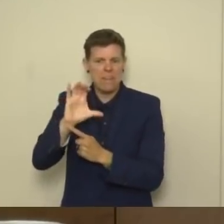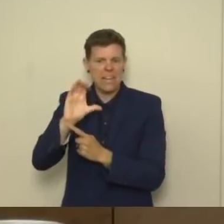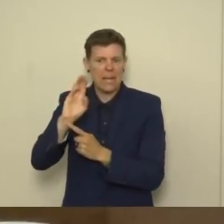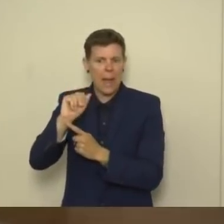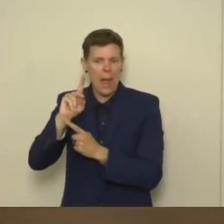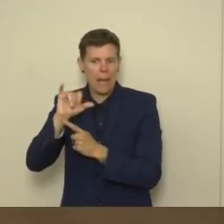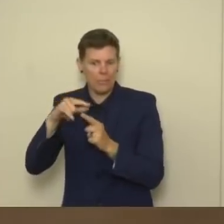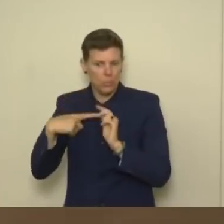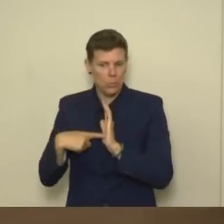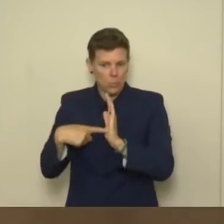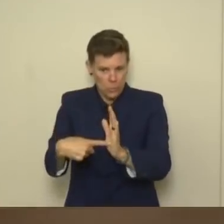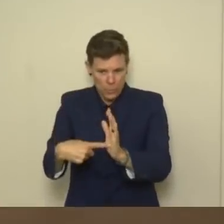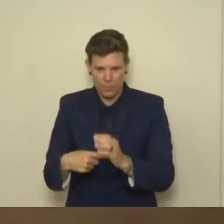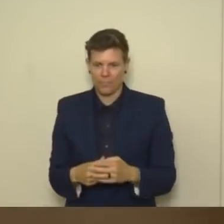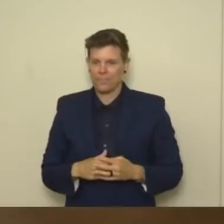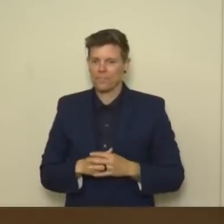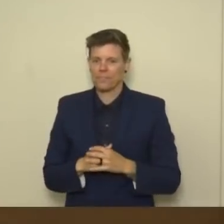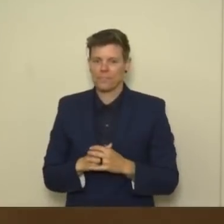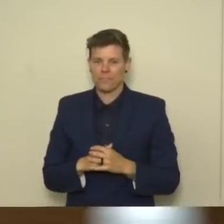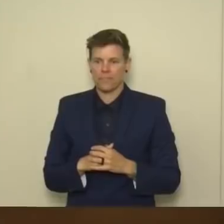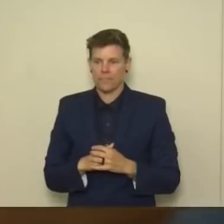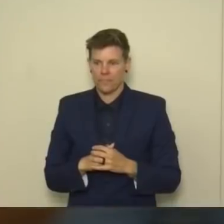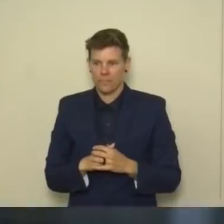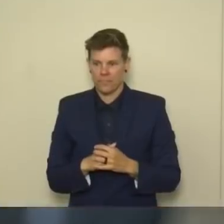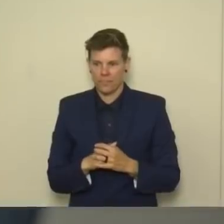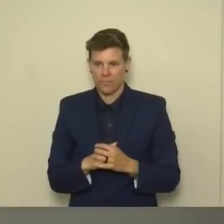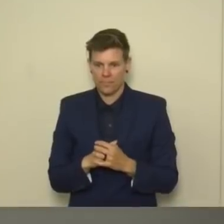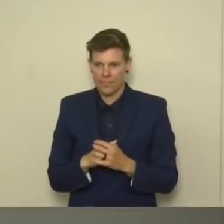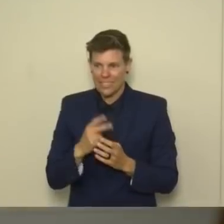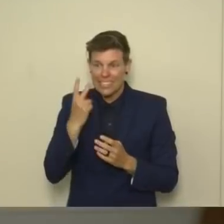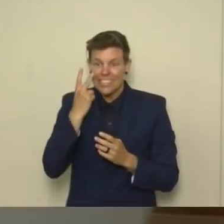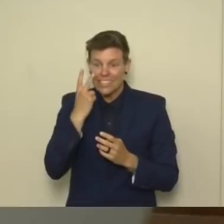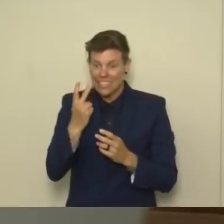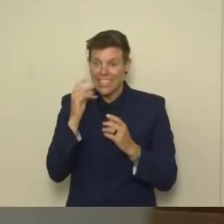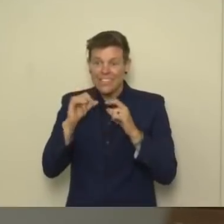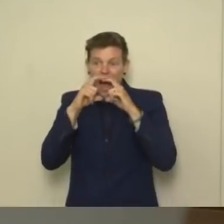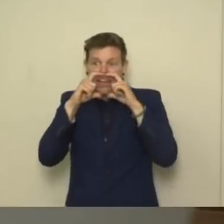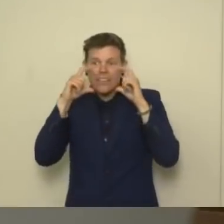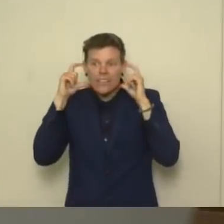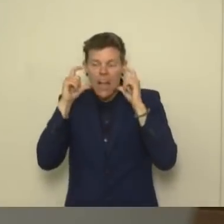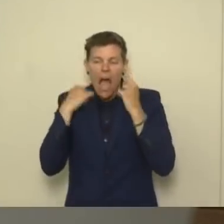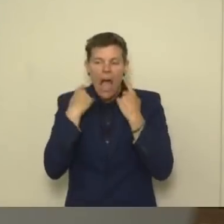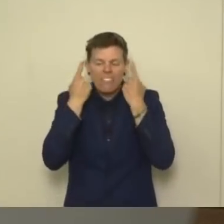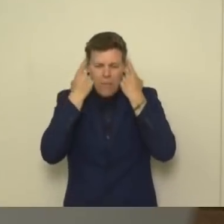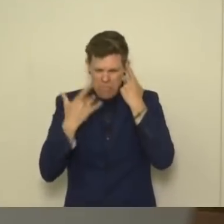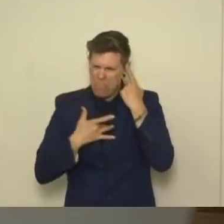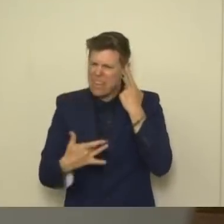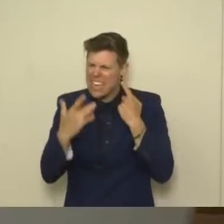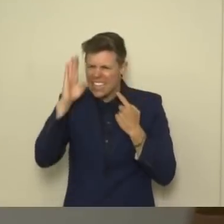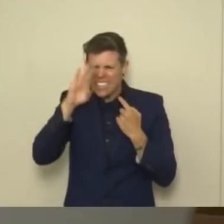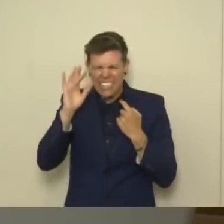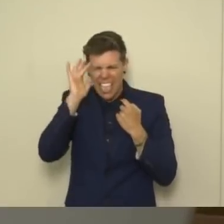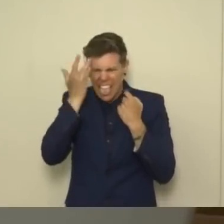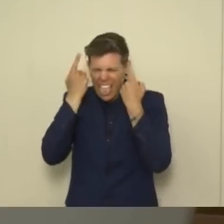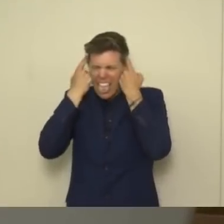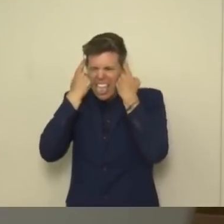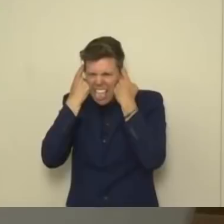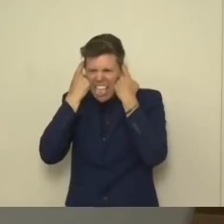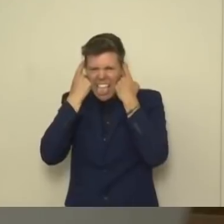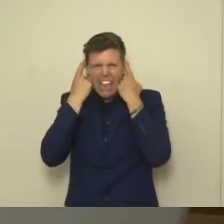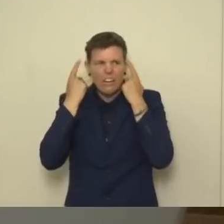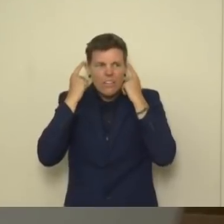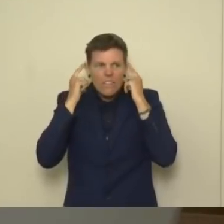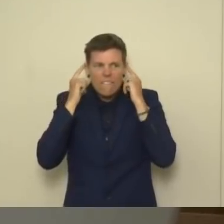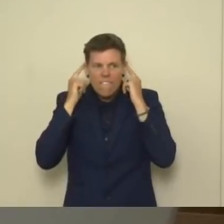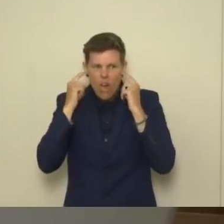you go. These take the pressure, there we go, Bill, show everyone, off your ears. So